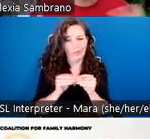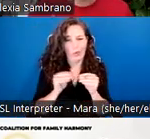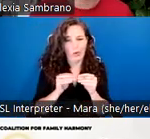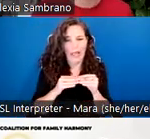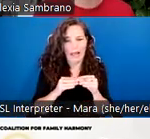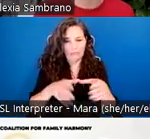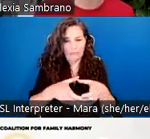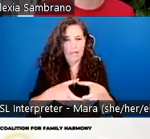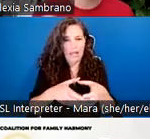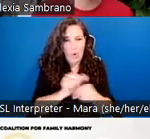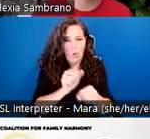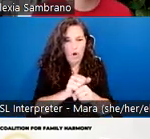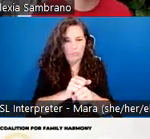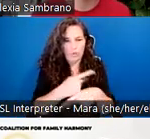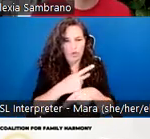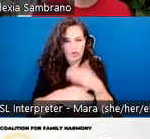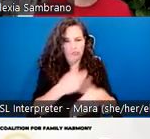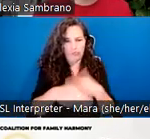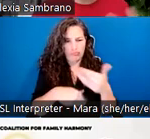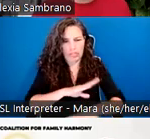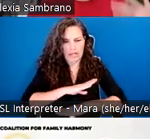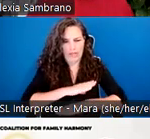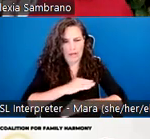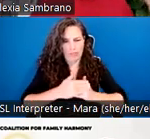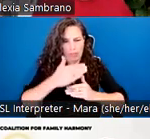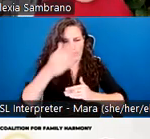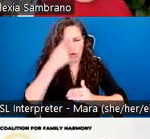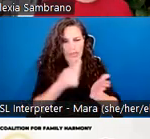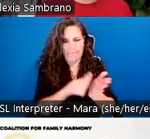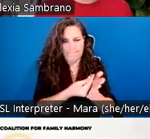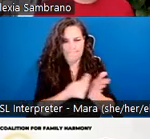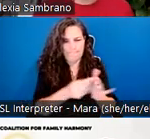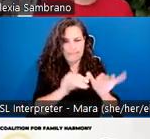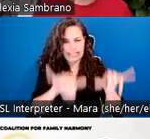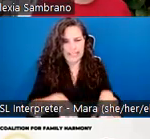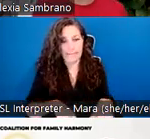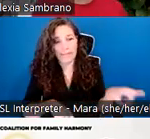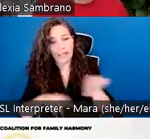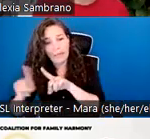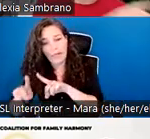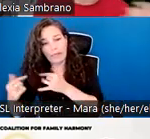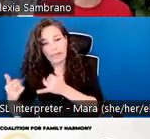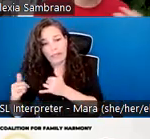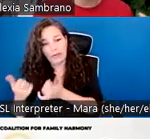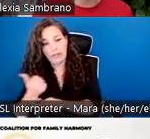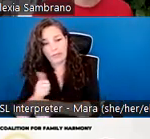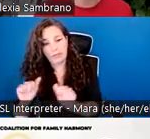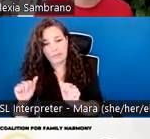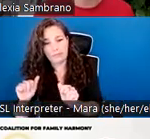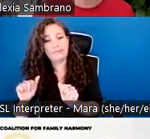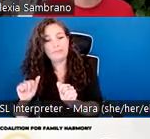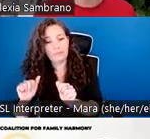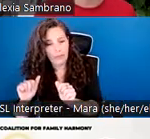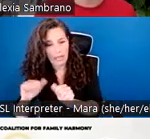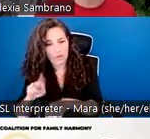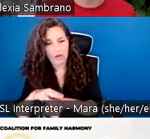And because of neoliberalism and transnormativity, we're presented with this sort of illusion of equality through representation in mainstream media and